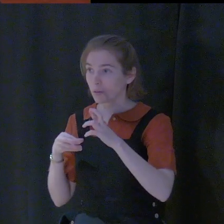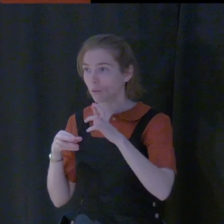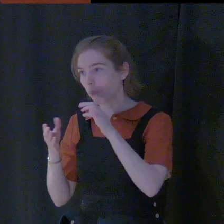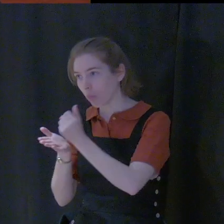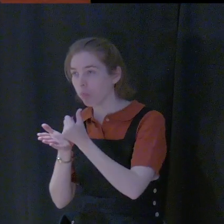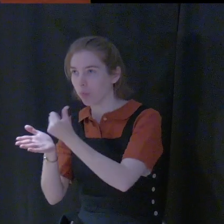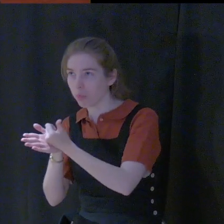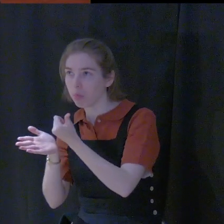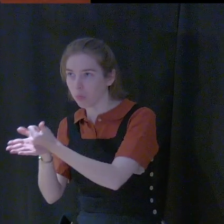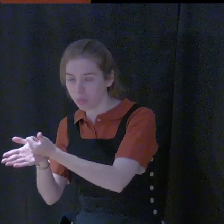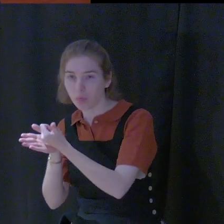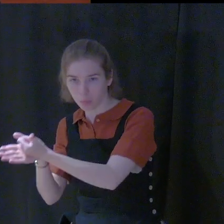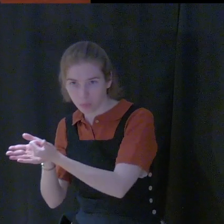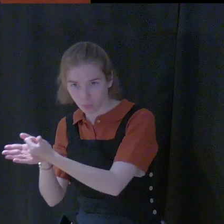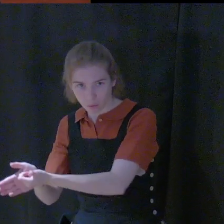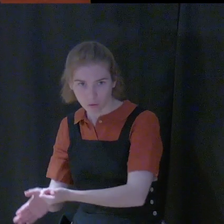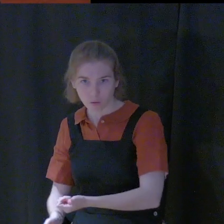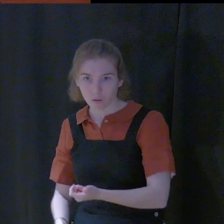Now, before you get say,